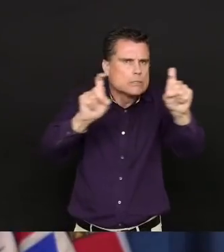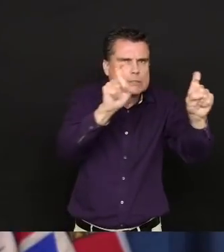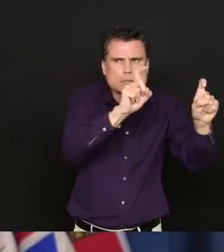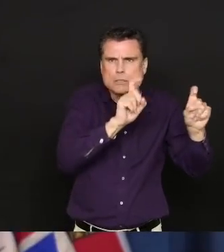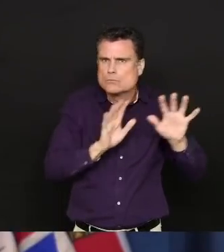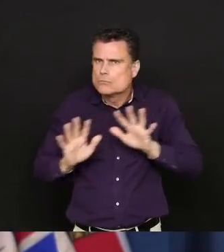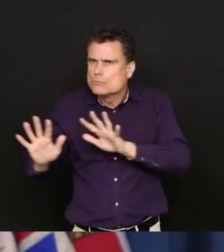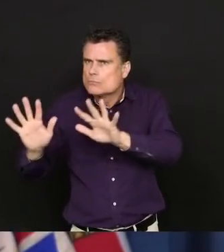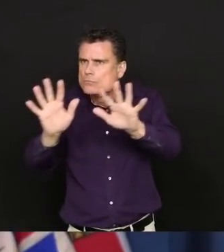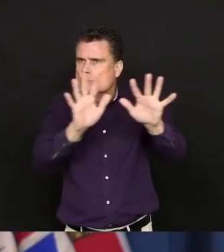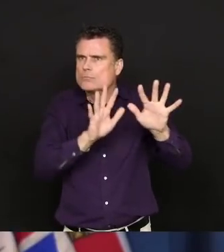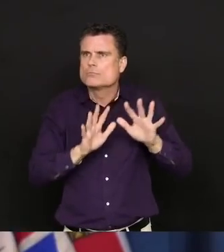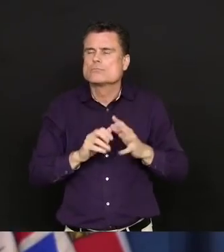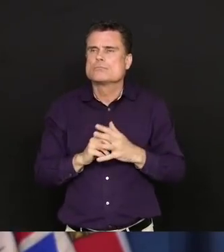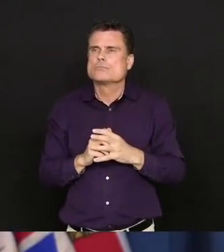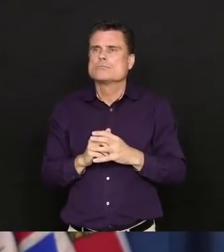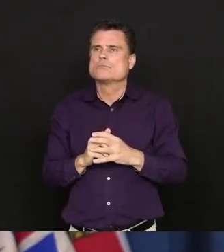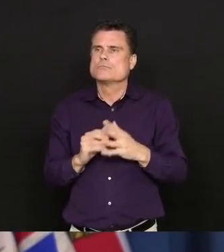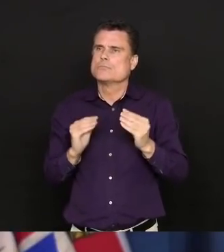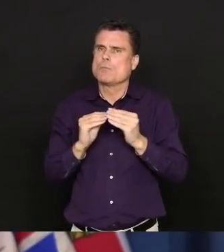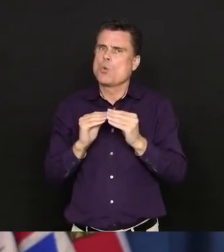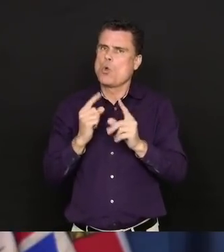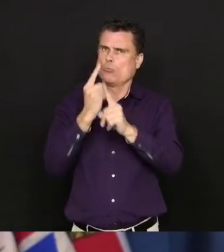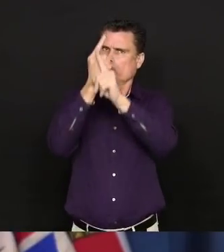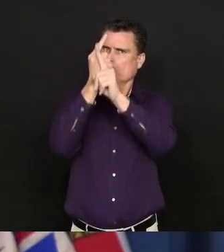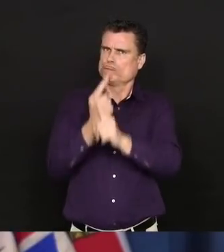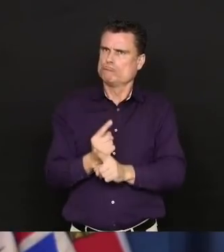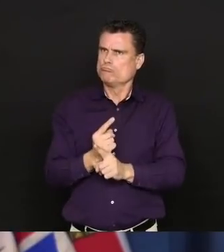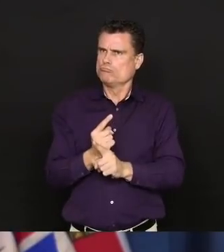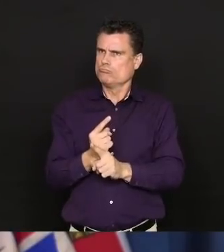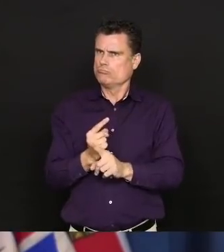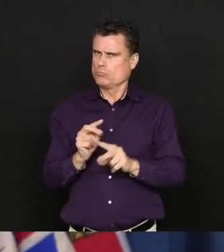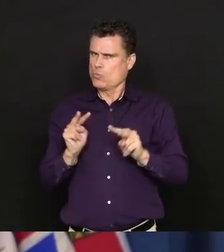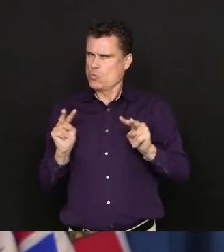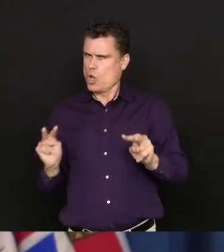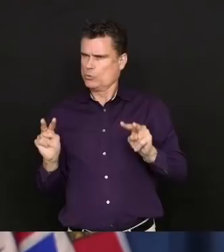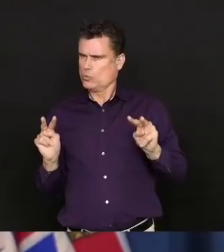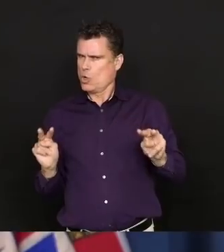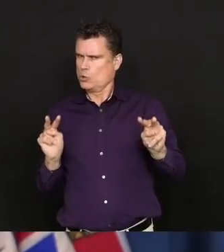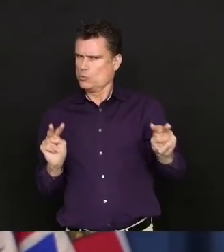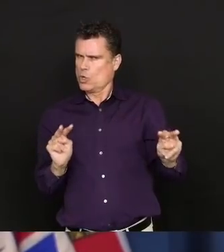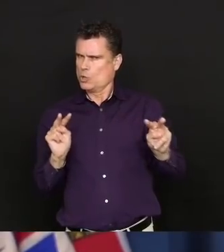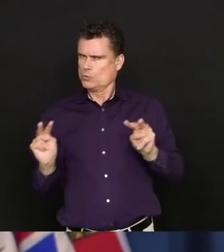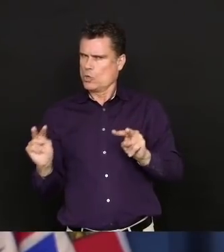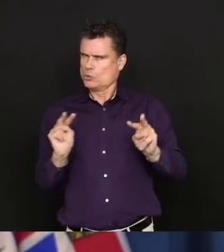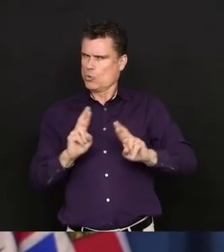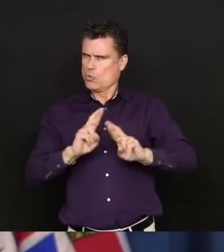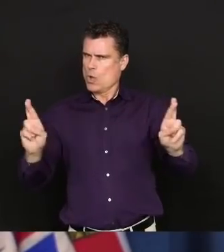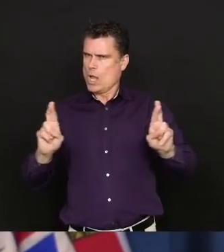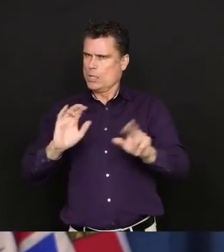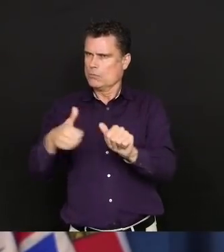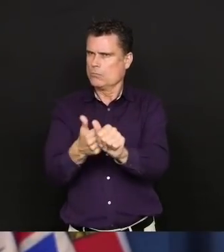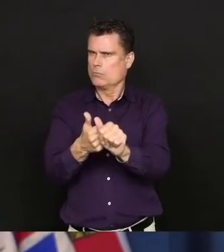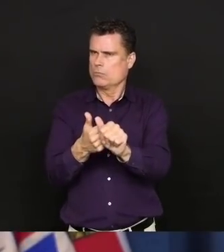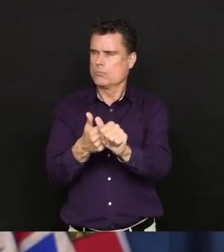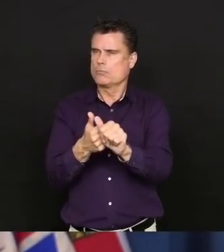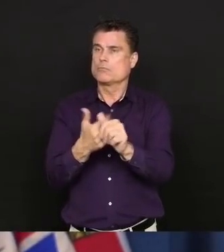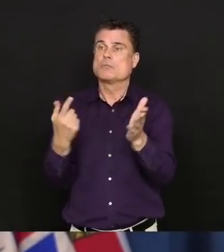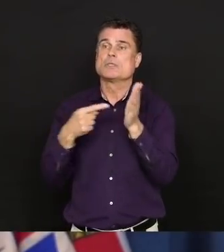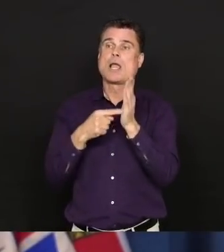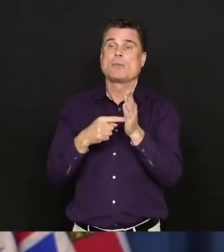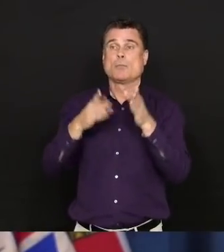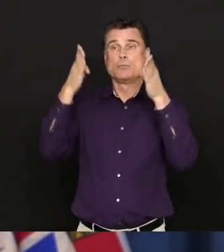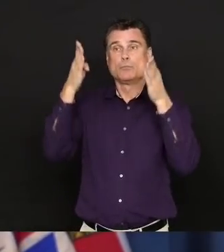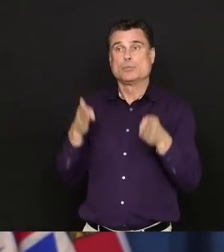more systematic way than we have in the past. So if they come into, when they come into a shelter, for example, being screened, asking them about how they're